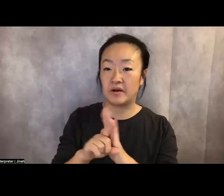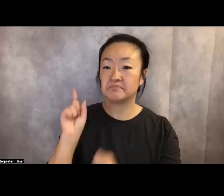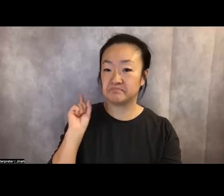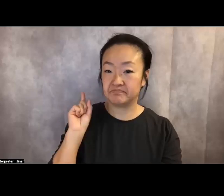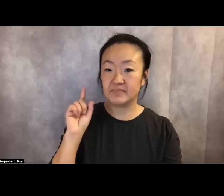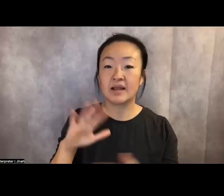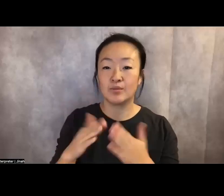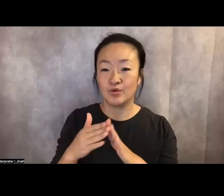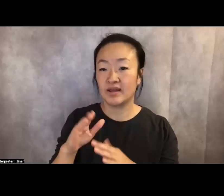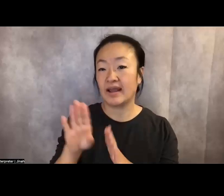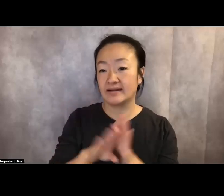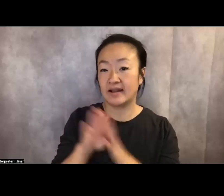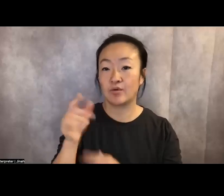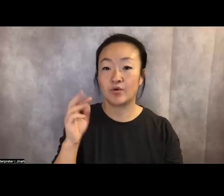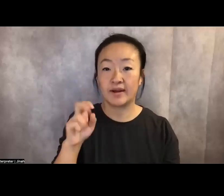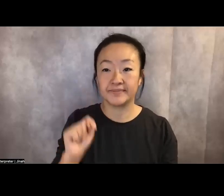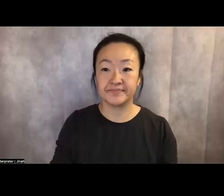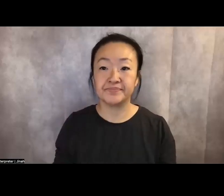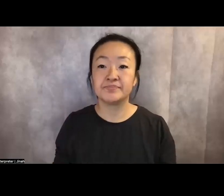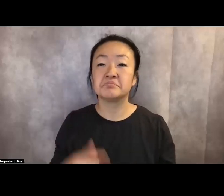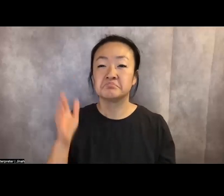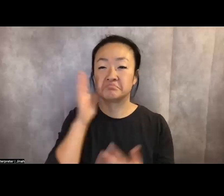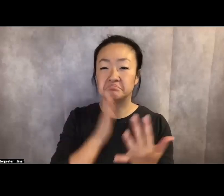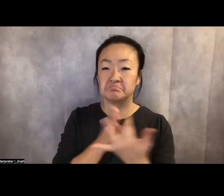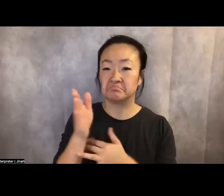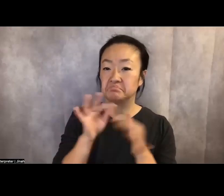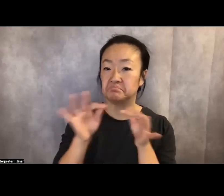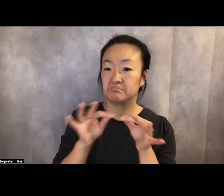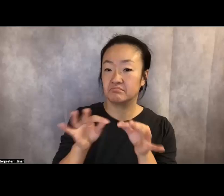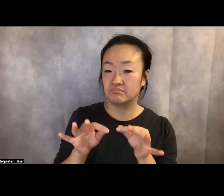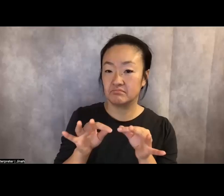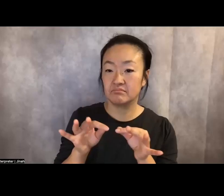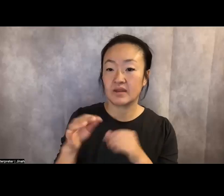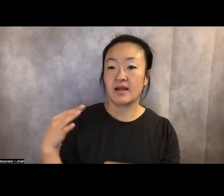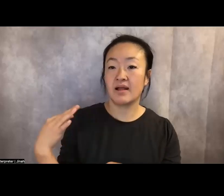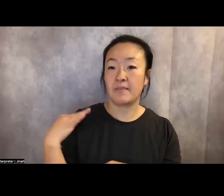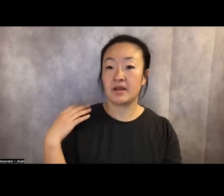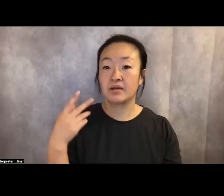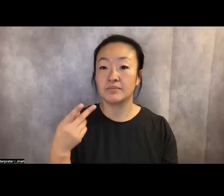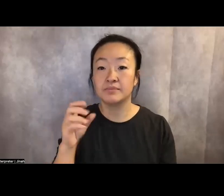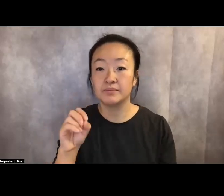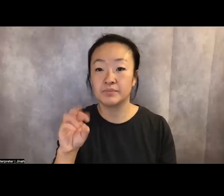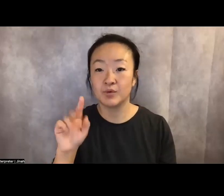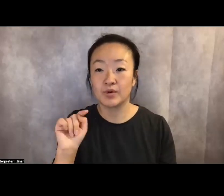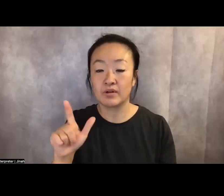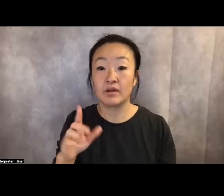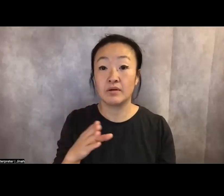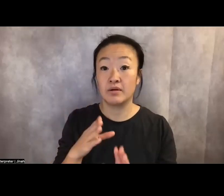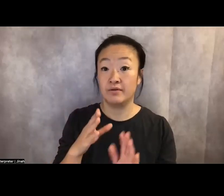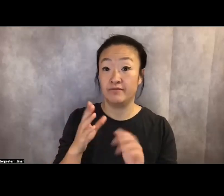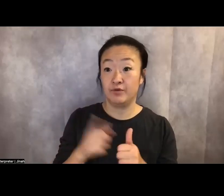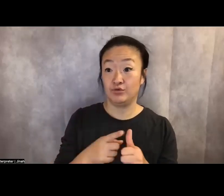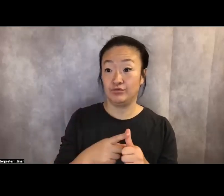me. We're about to walk through the Community Accelerator Grant application portal. Before we get started, I want to note this is